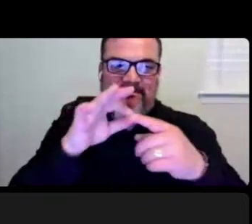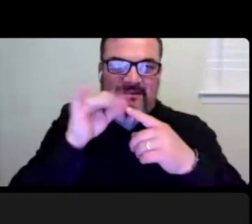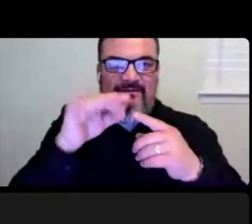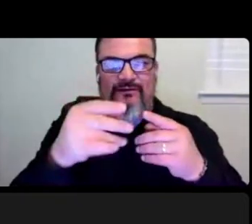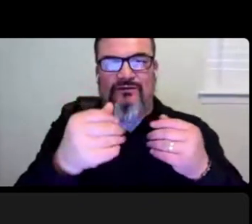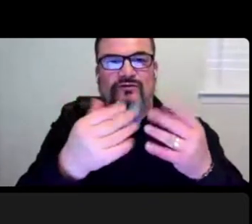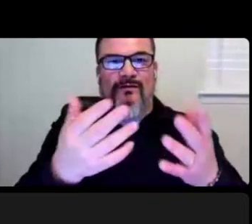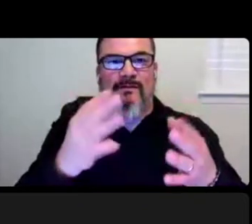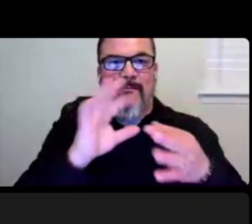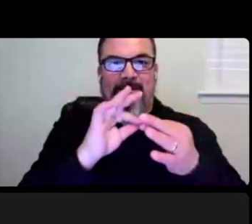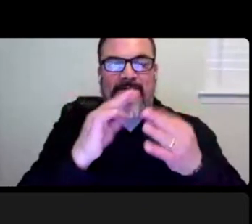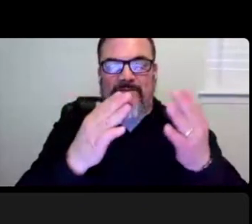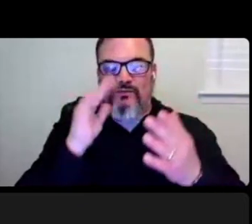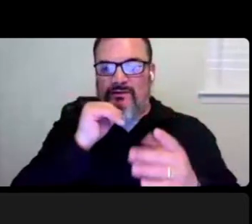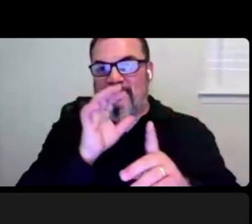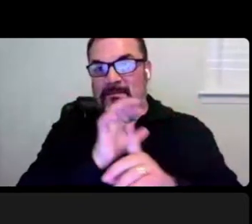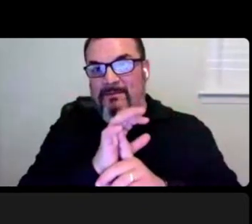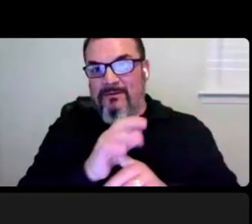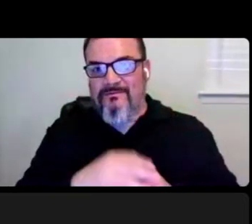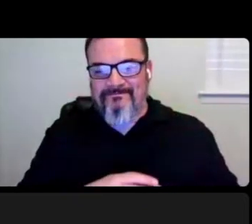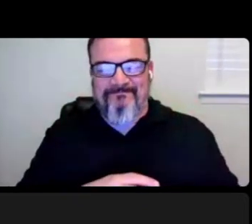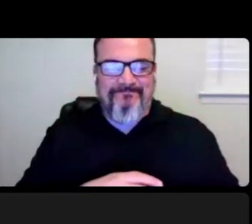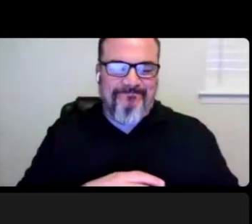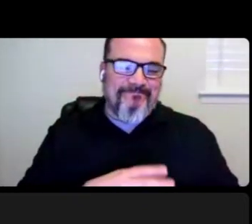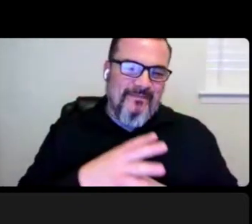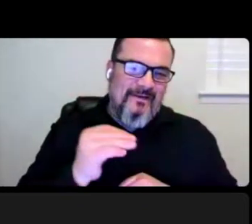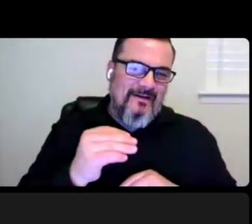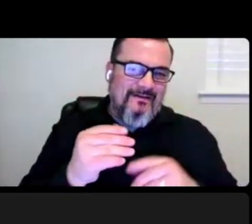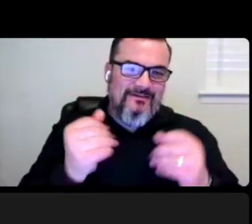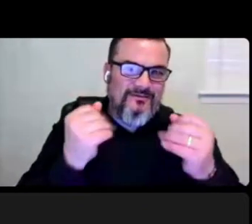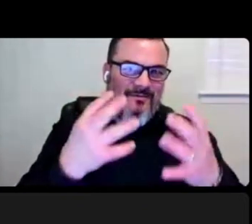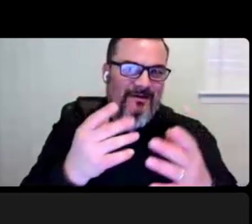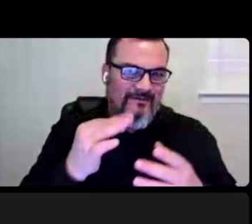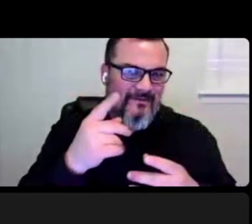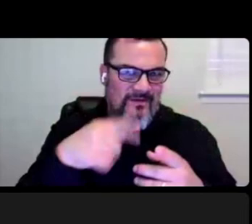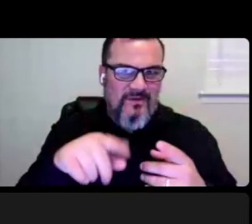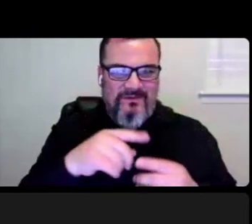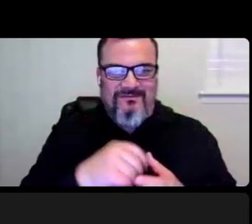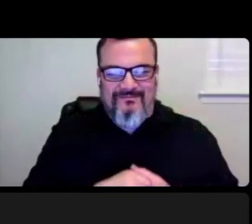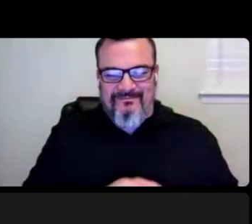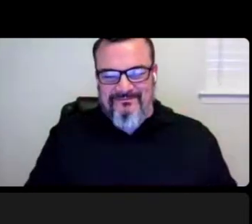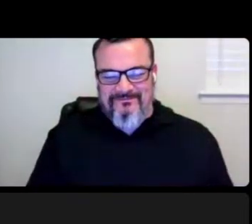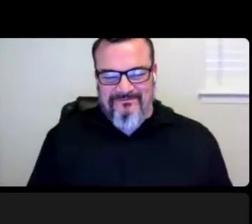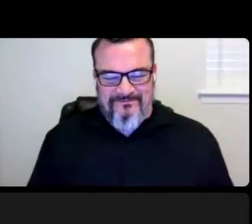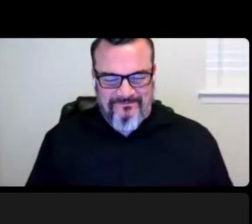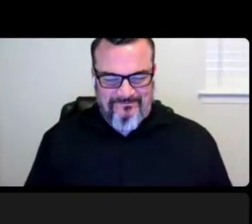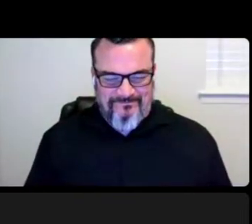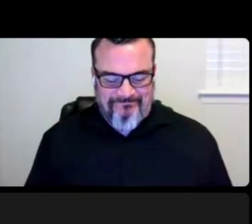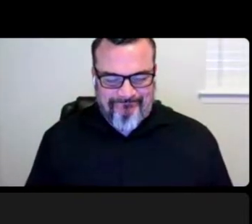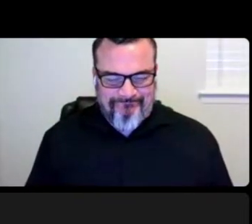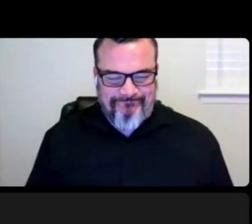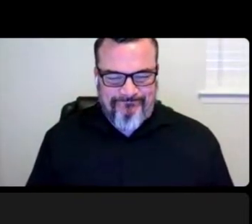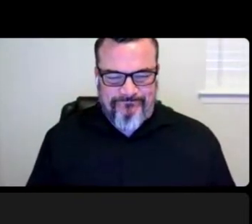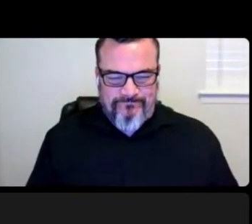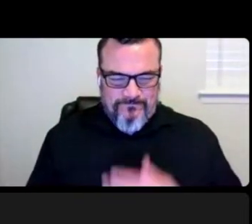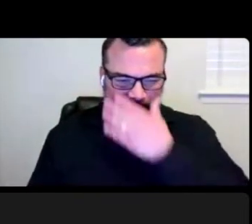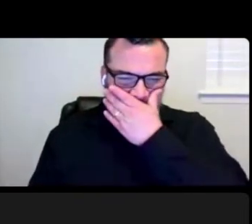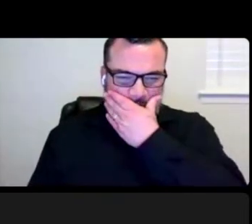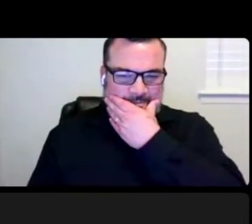a message you know is not going to be popular. And there's too many of those to be delivered right now. One thing